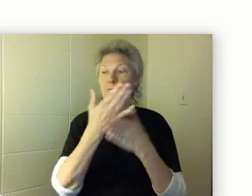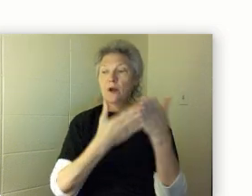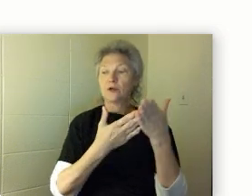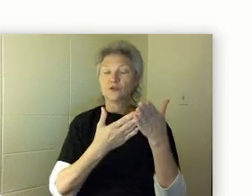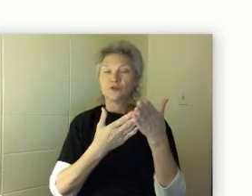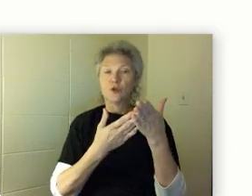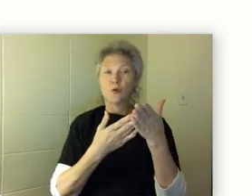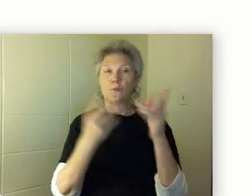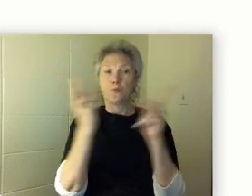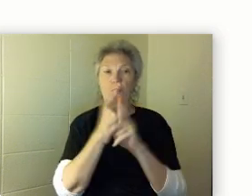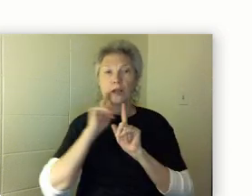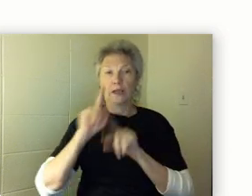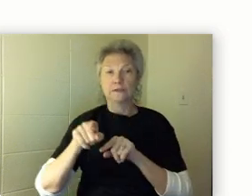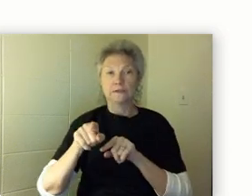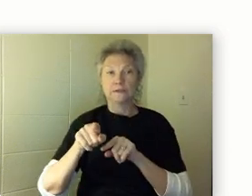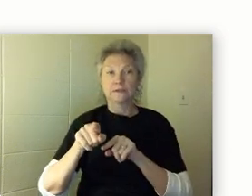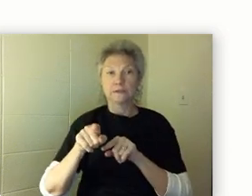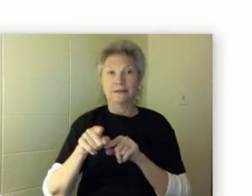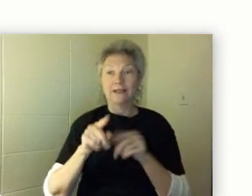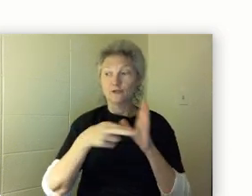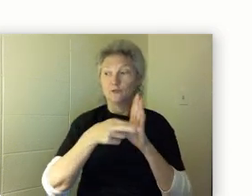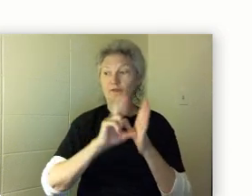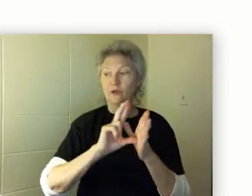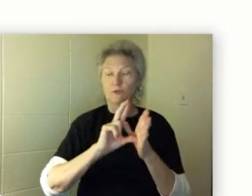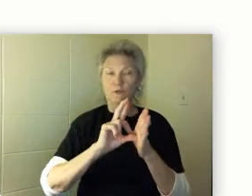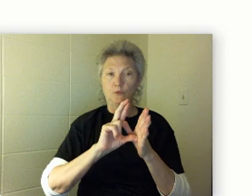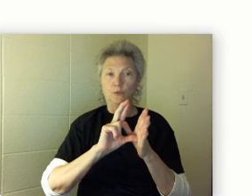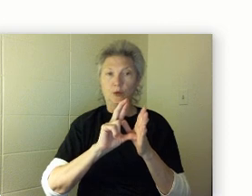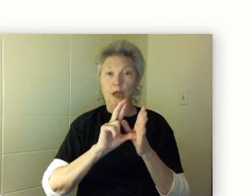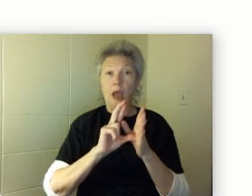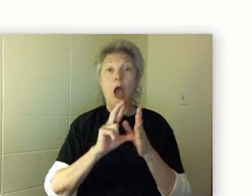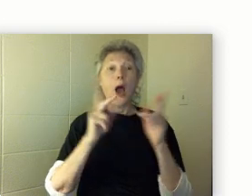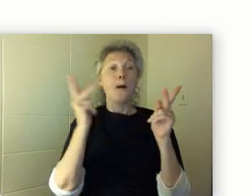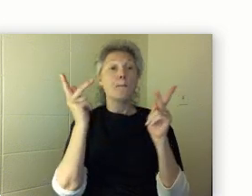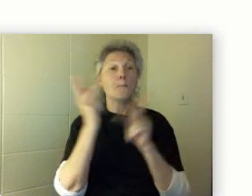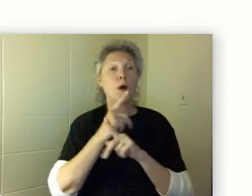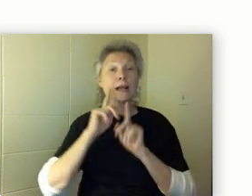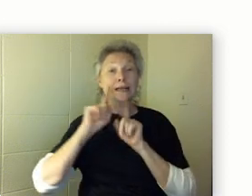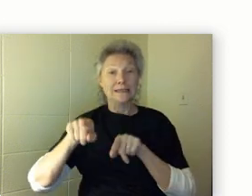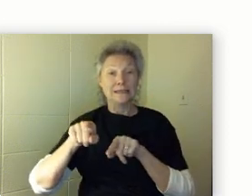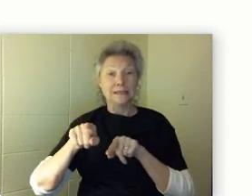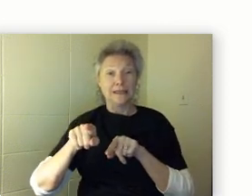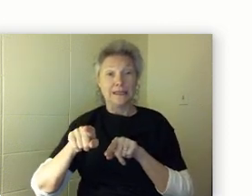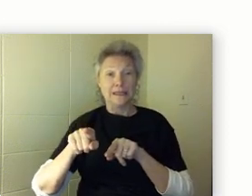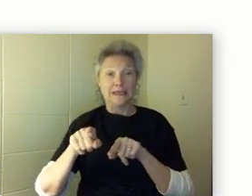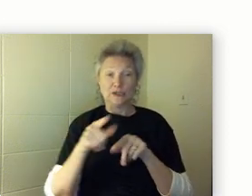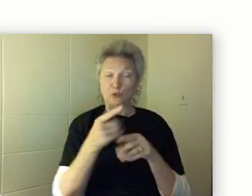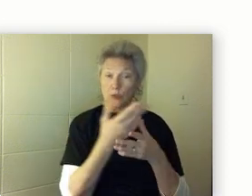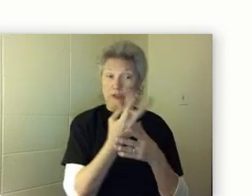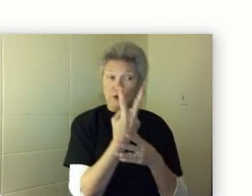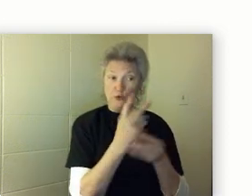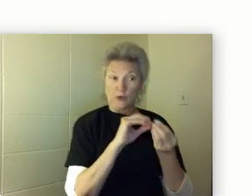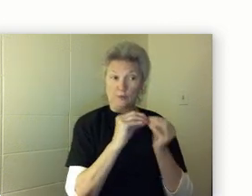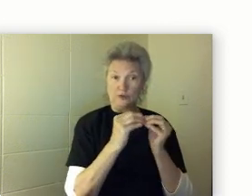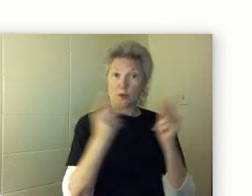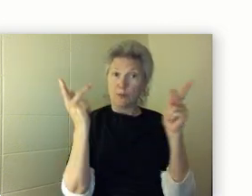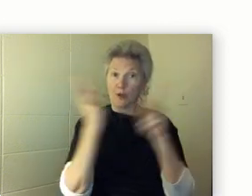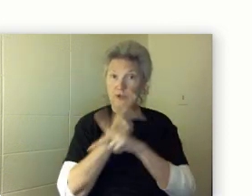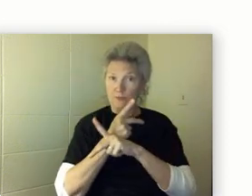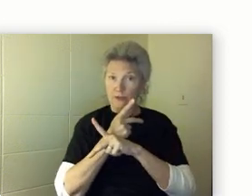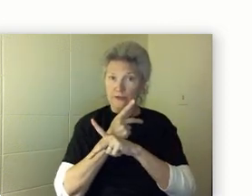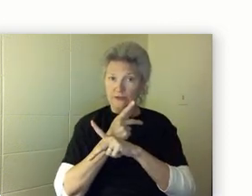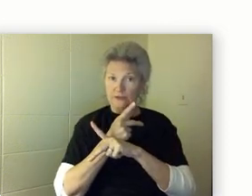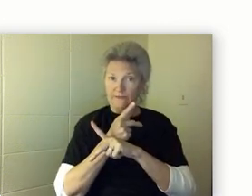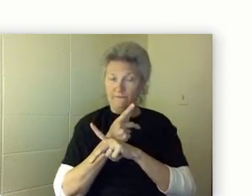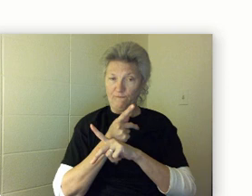products. First, let's review. A product is the result when two numbers are multiplied. For